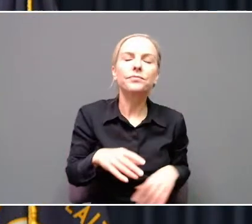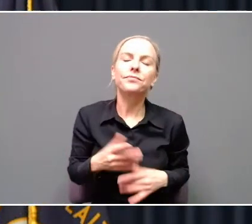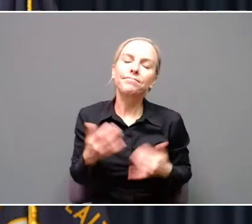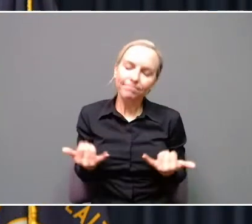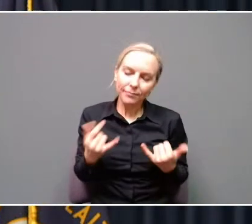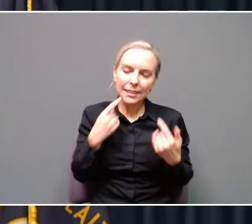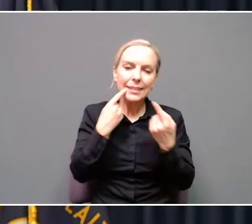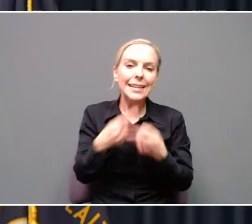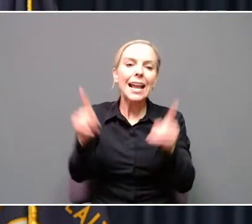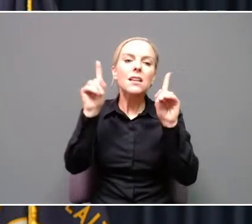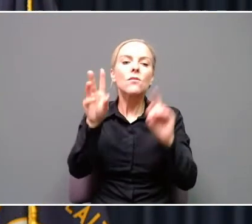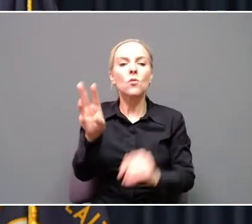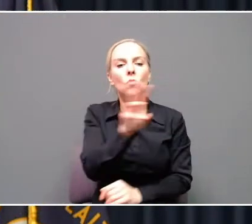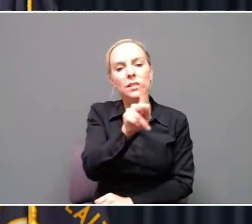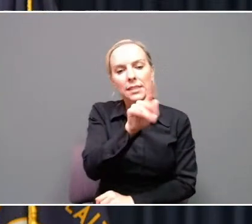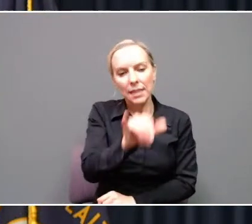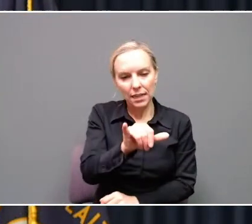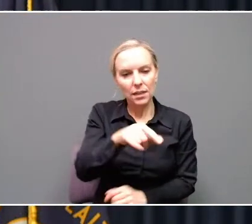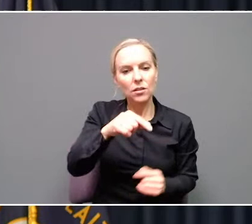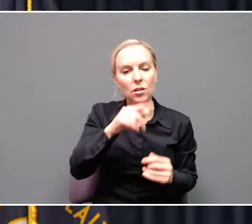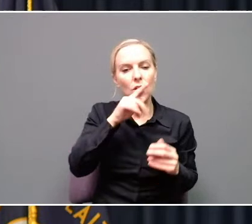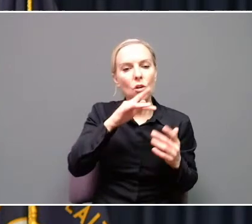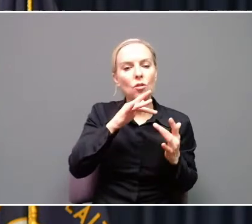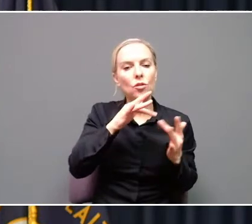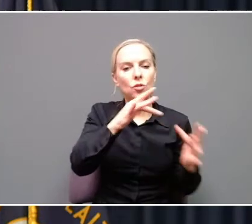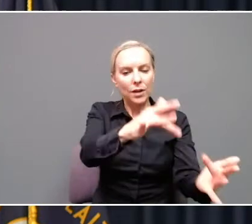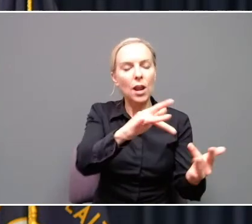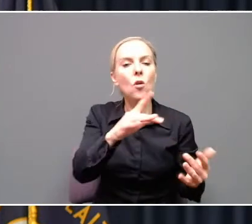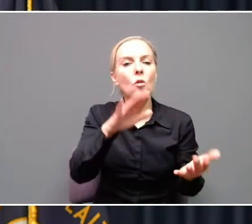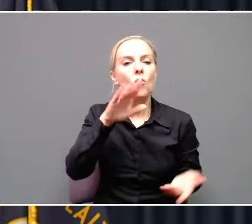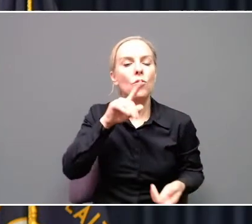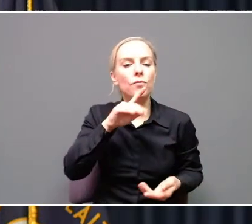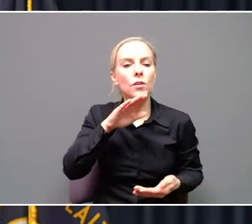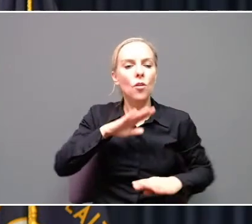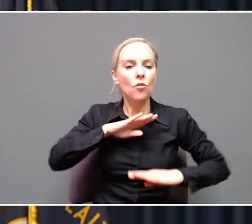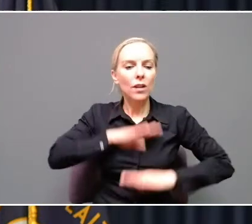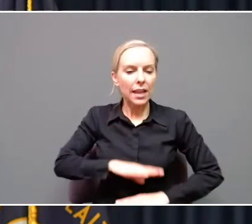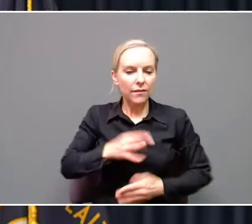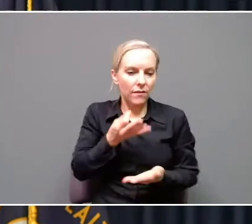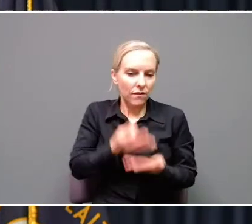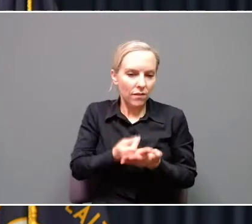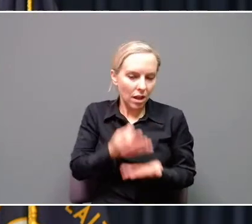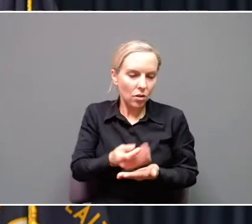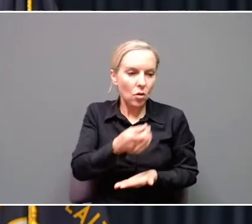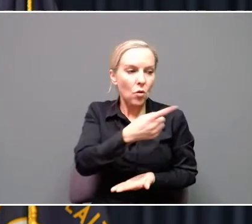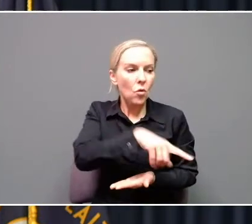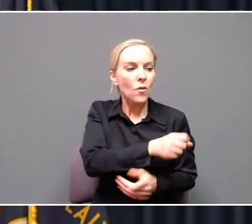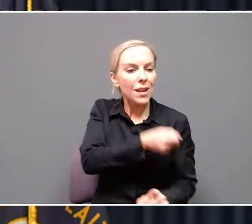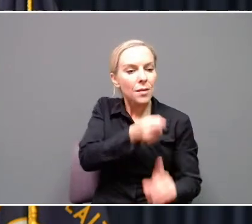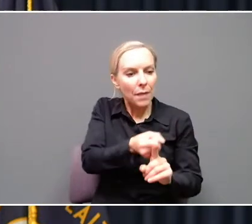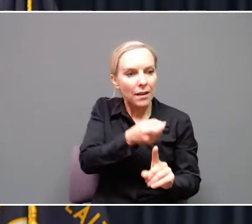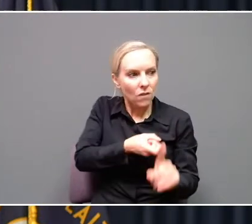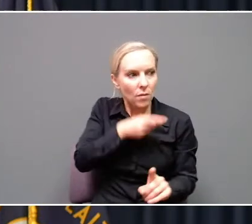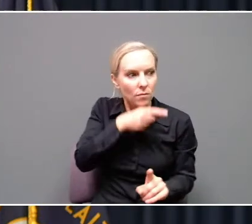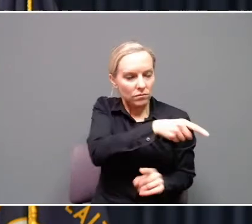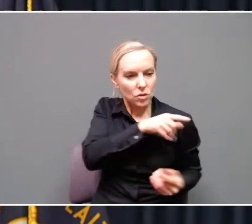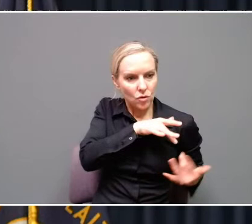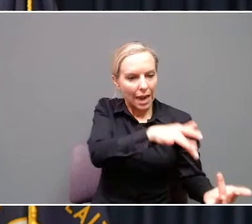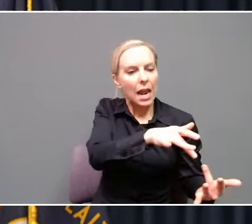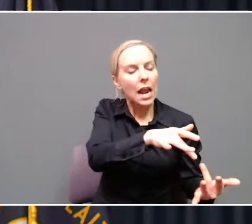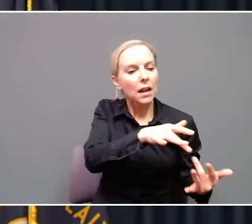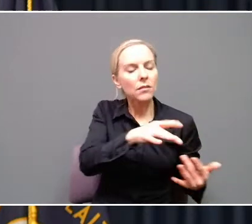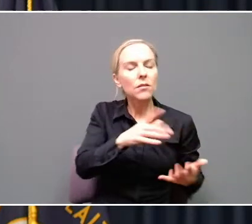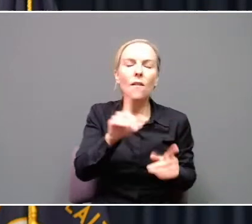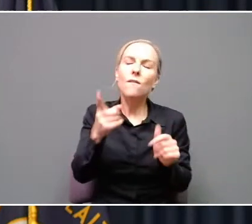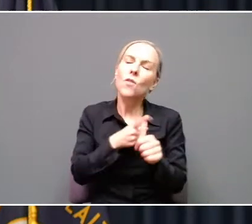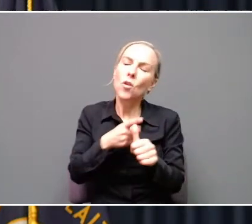that the Team Western Kentucky Tornado Relief Fund is helping those impacted by deadly tornadoes this past December. First, I want to thank everybody